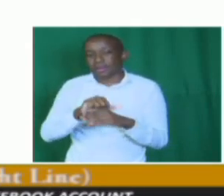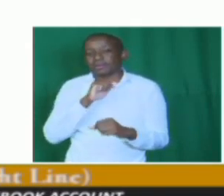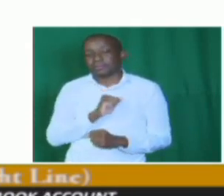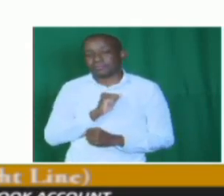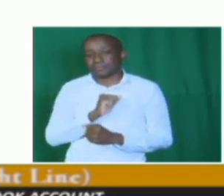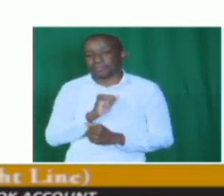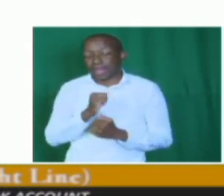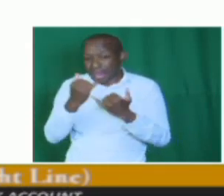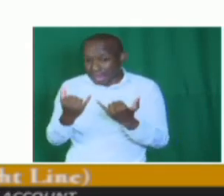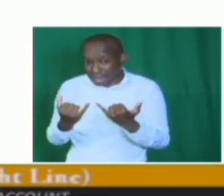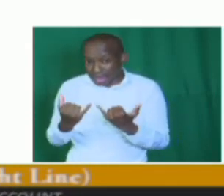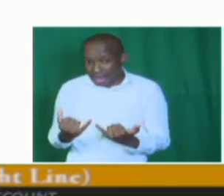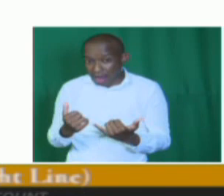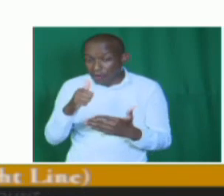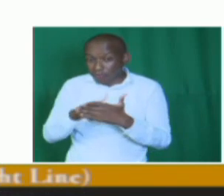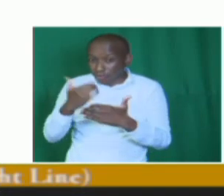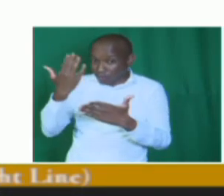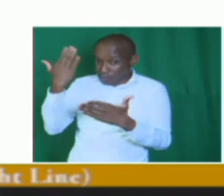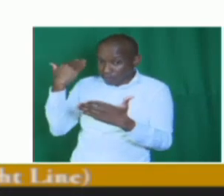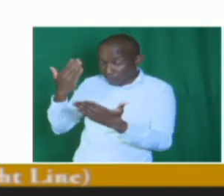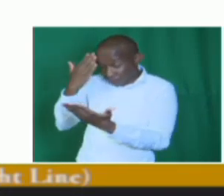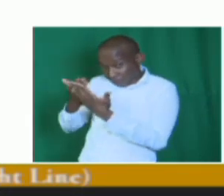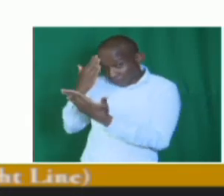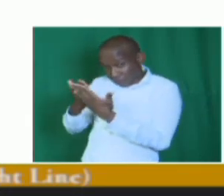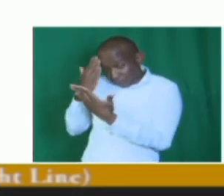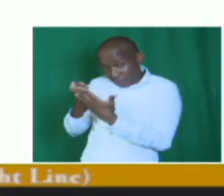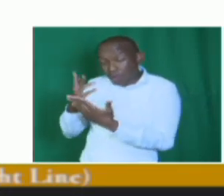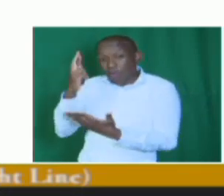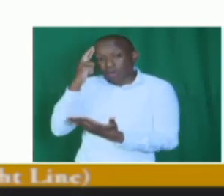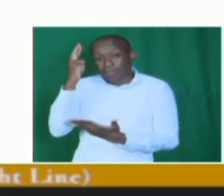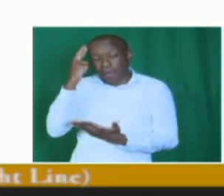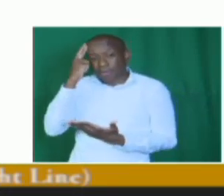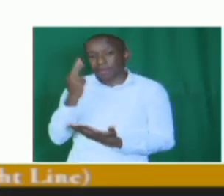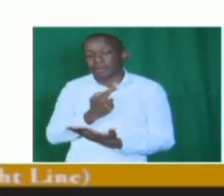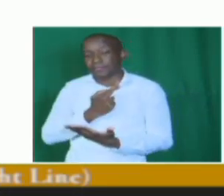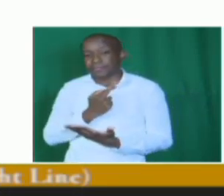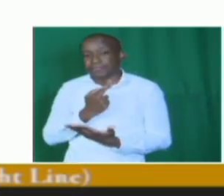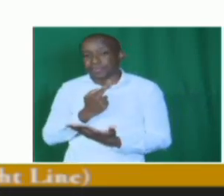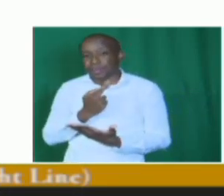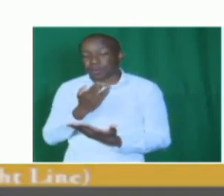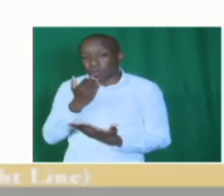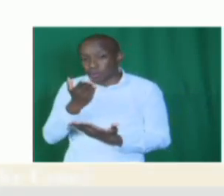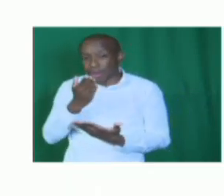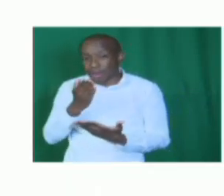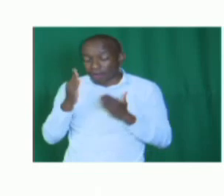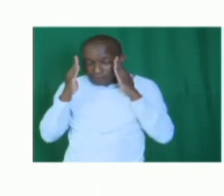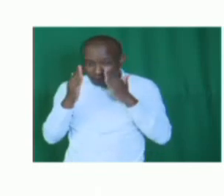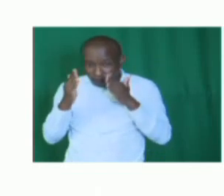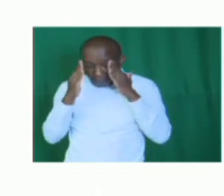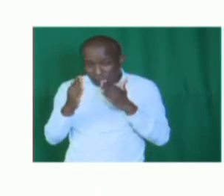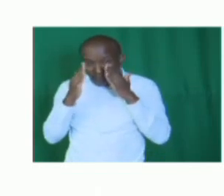Now, from your previous lesson, you are going to remember that actually you looked